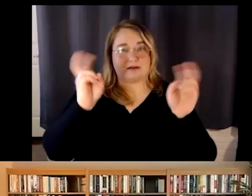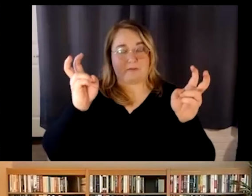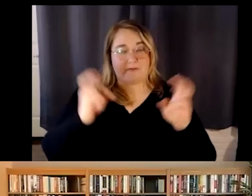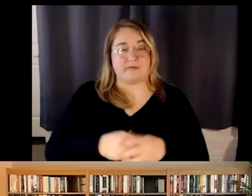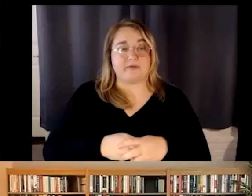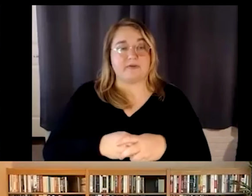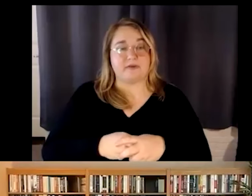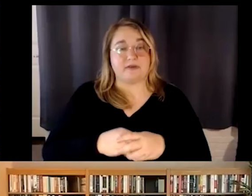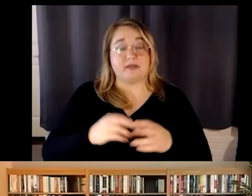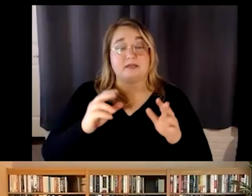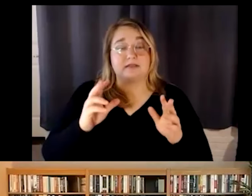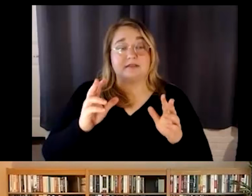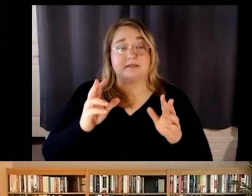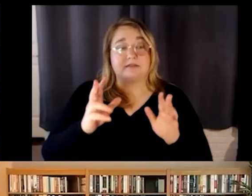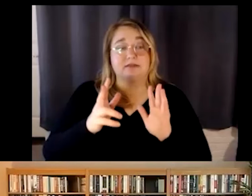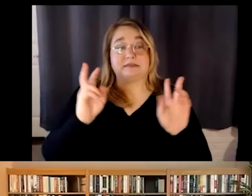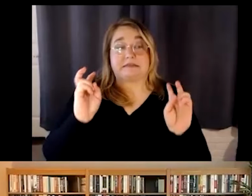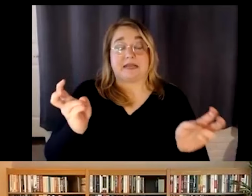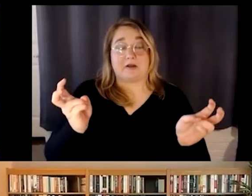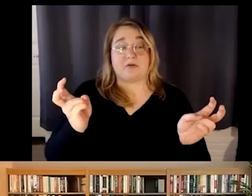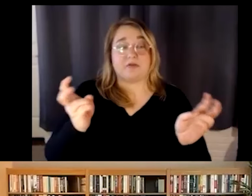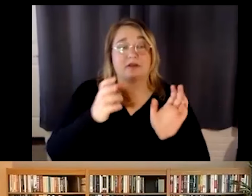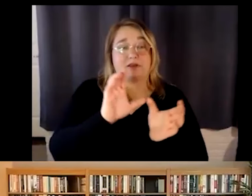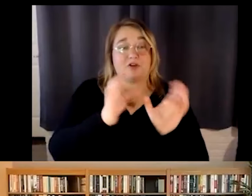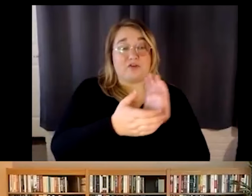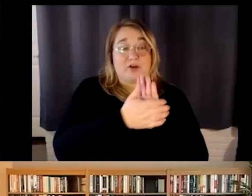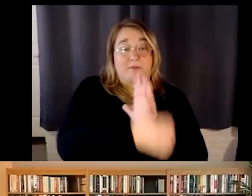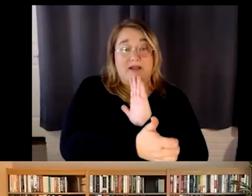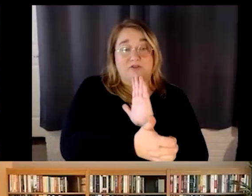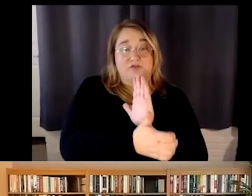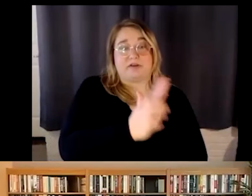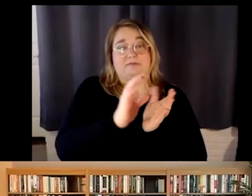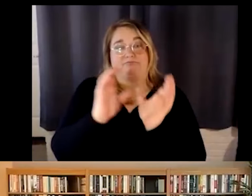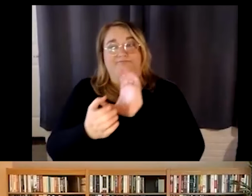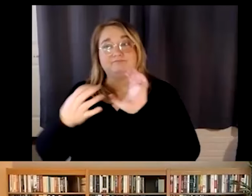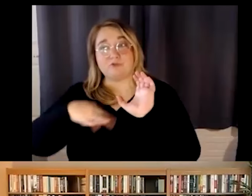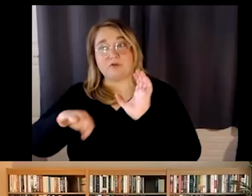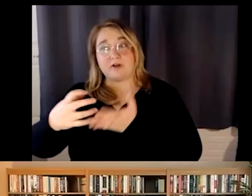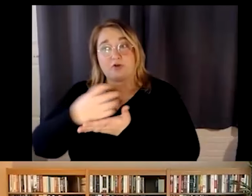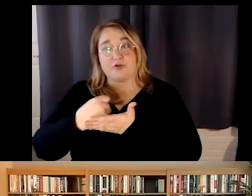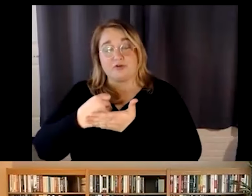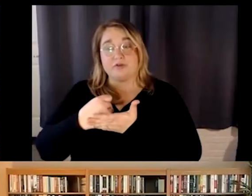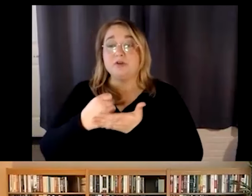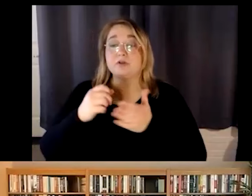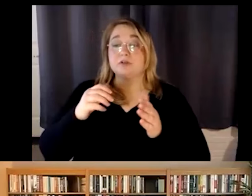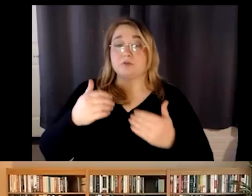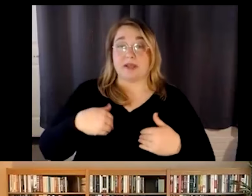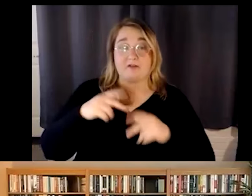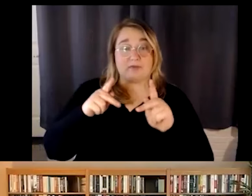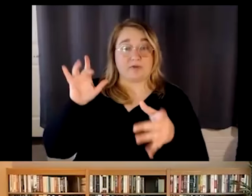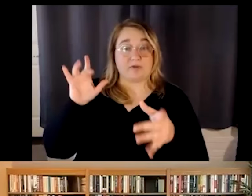title is Converting Mastery into Credit Earned. We've got folks on Zoom. Can everybody hear me